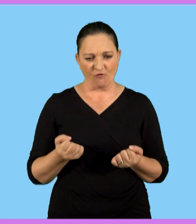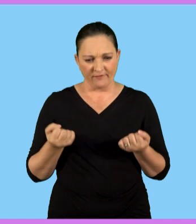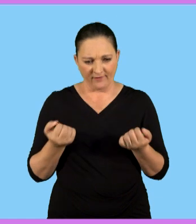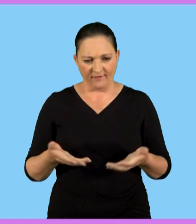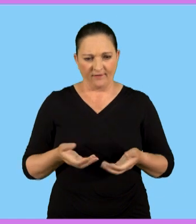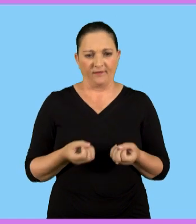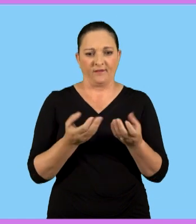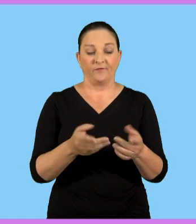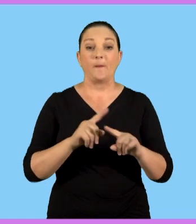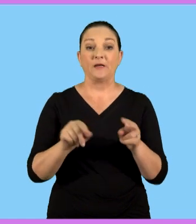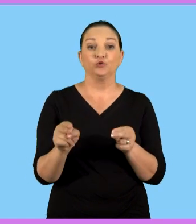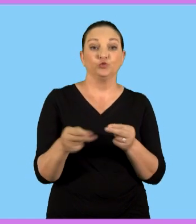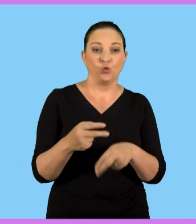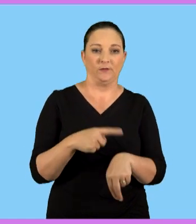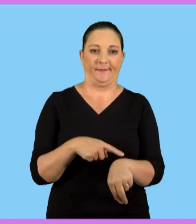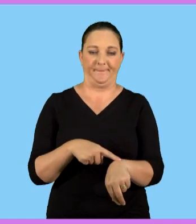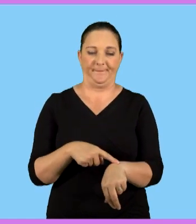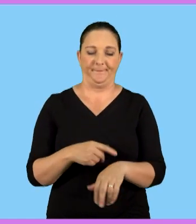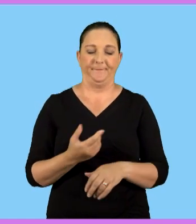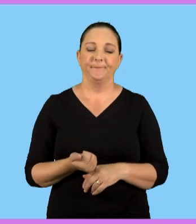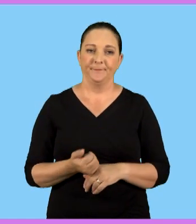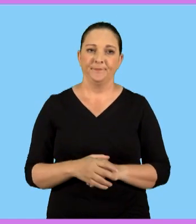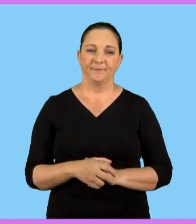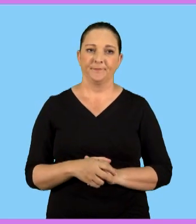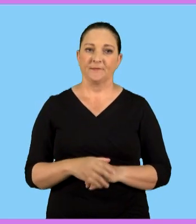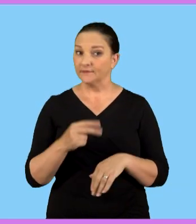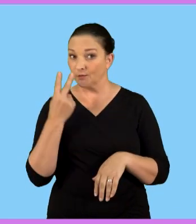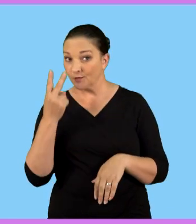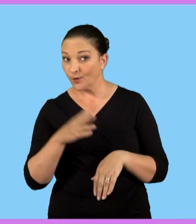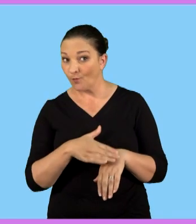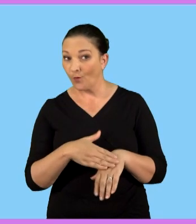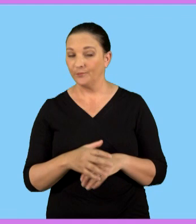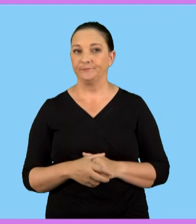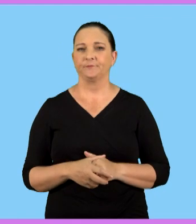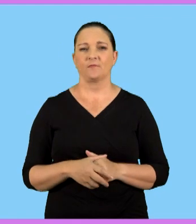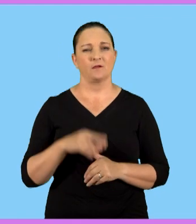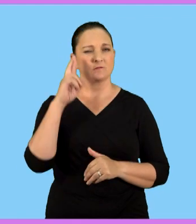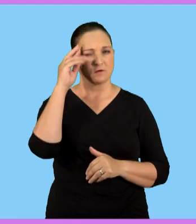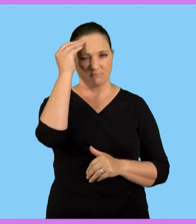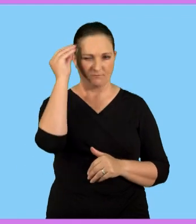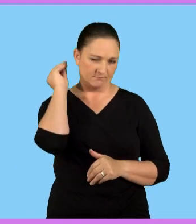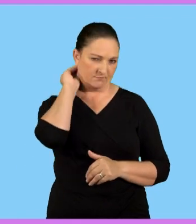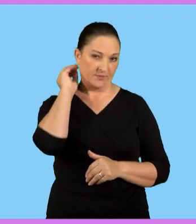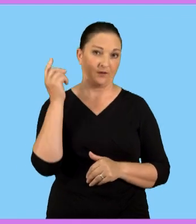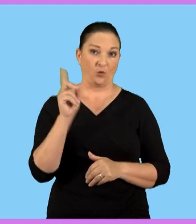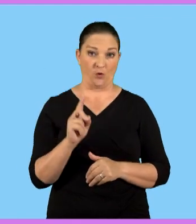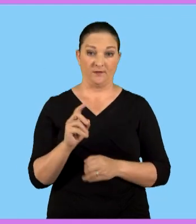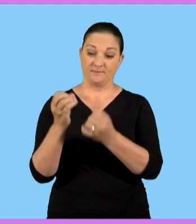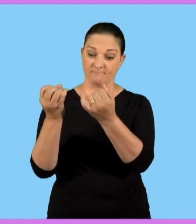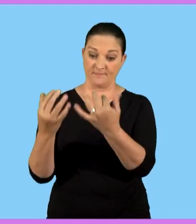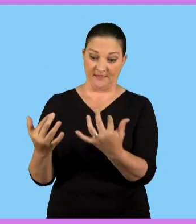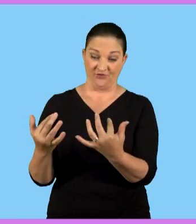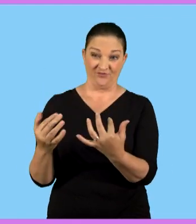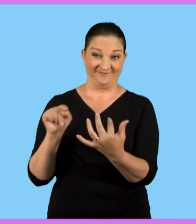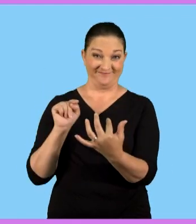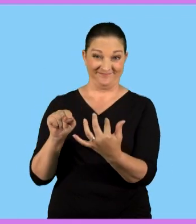over a short period of time. Let's see what else there is. Remember, a budget